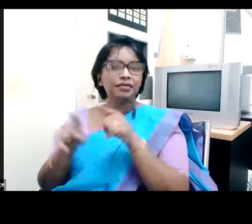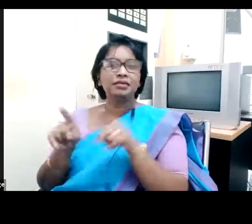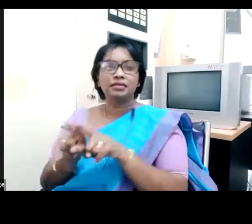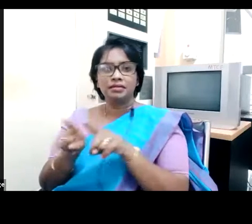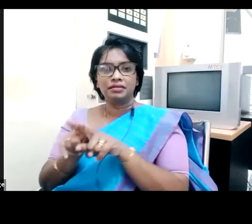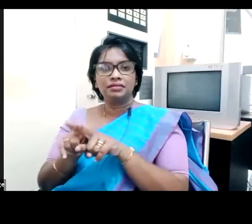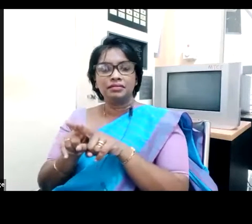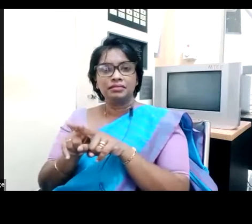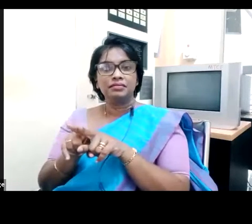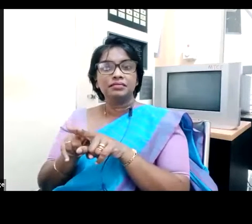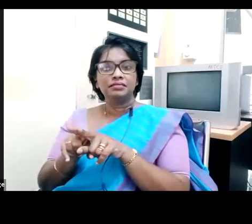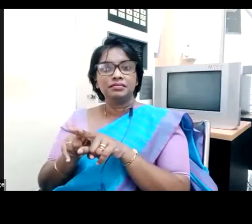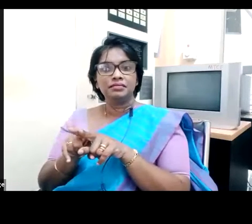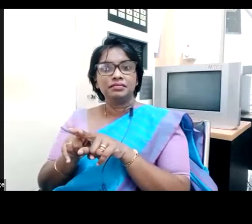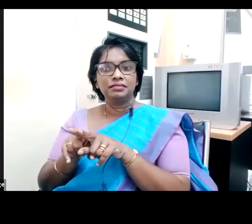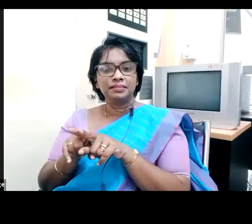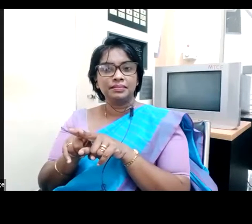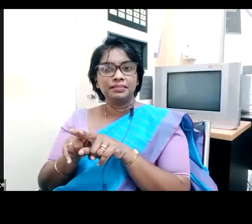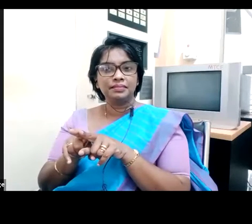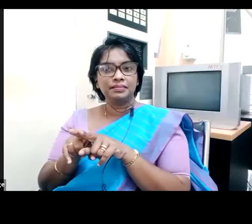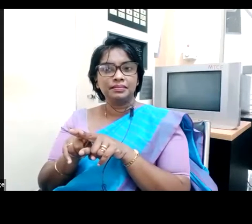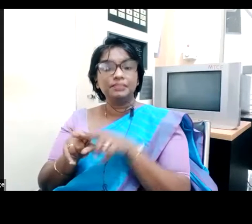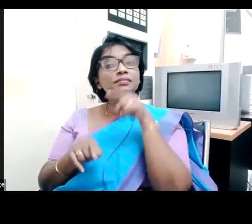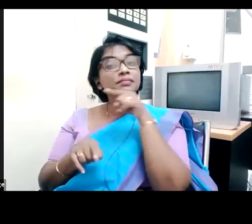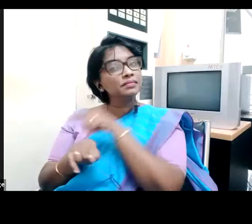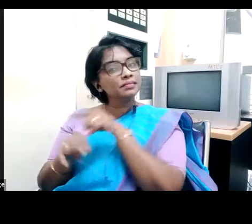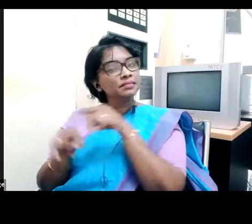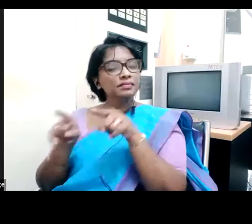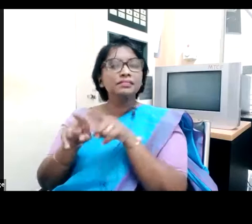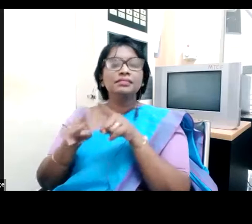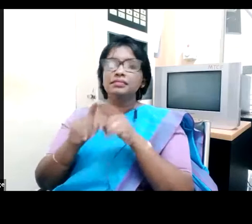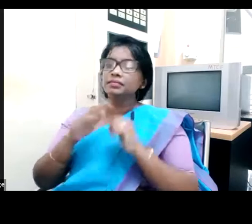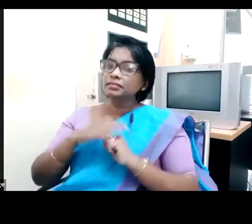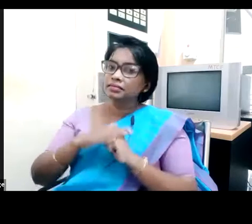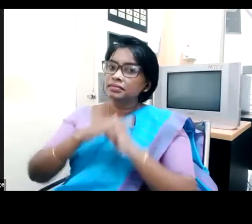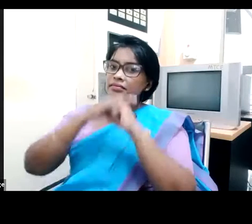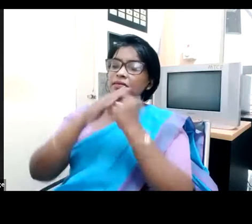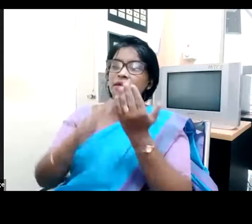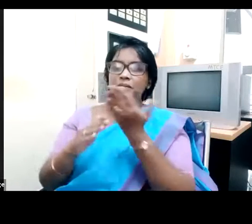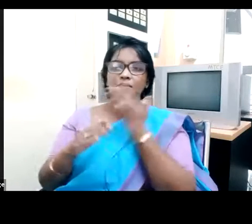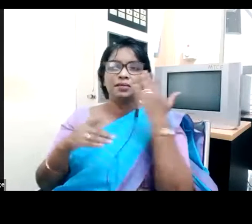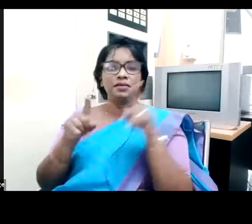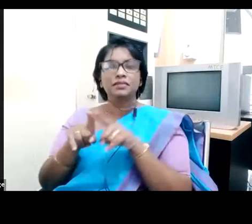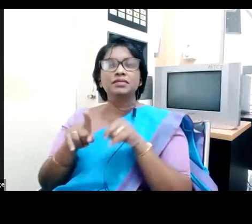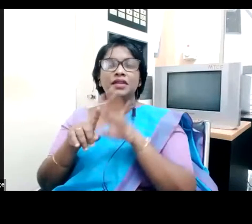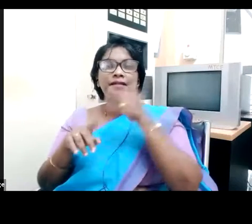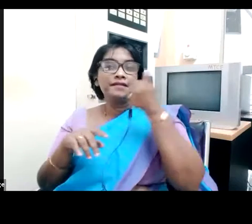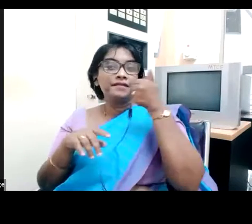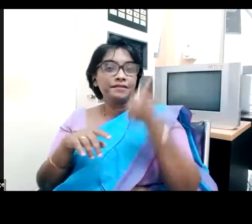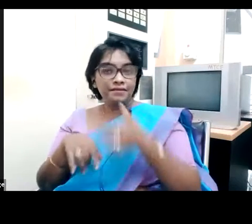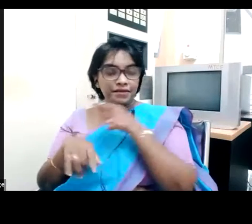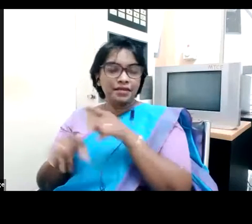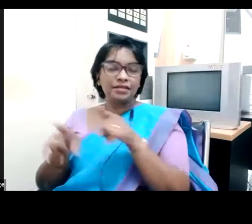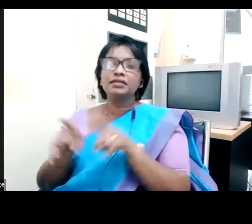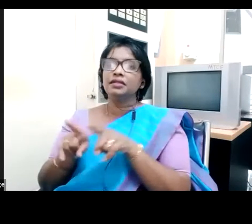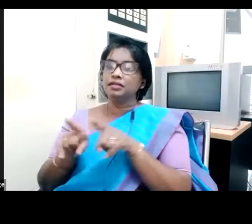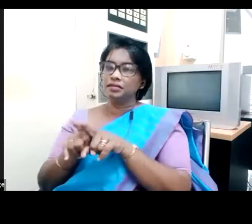through innovative solutions. So it is very important that you have many